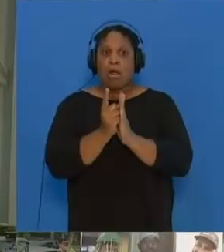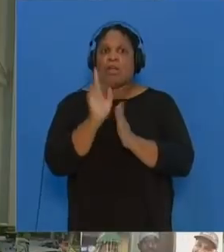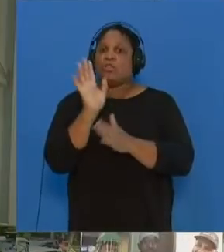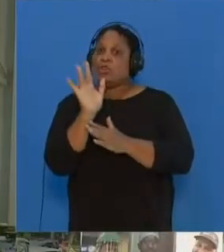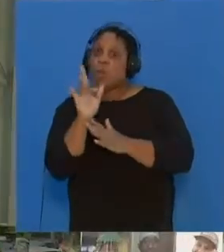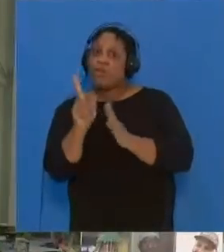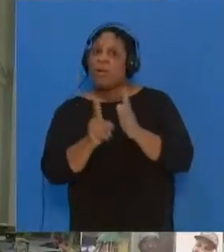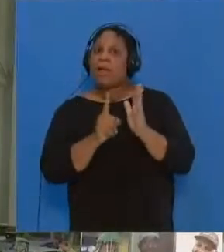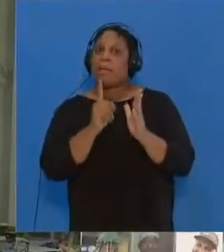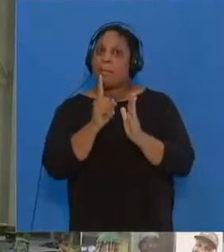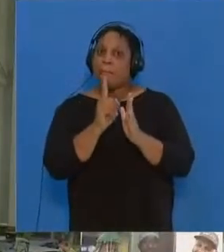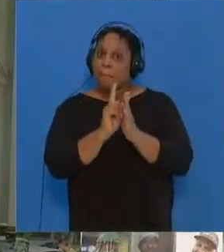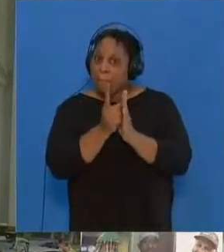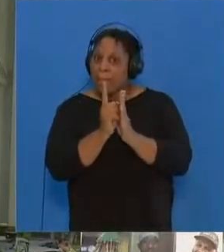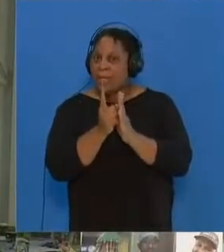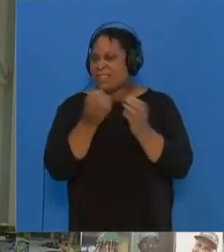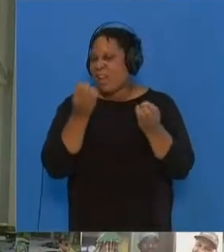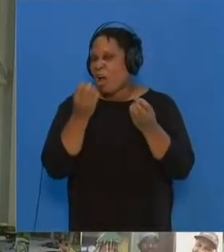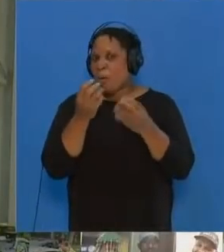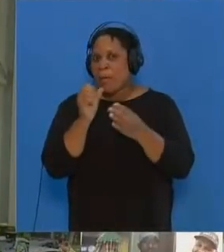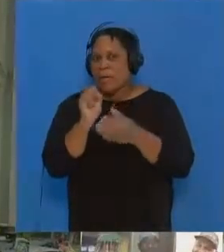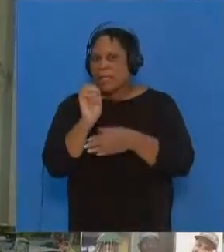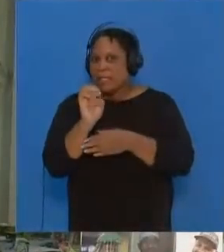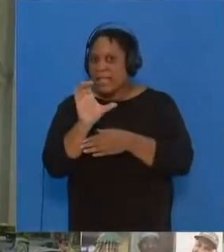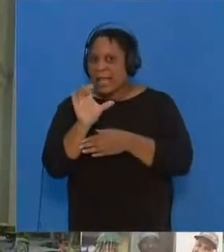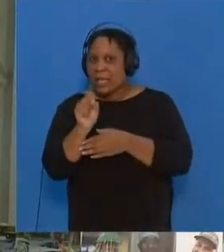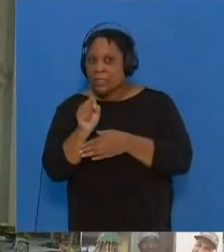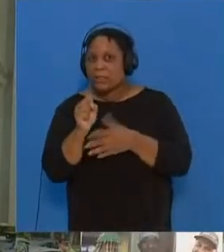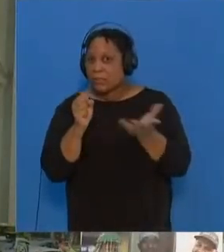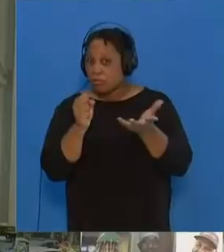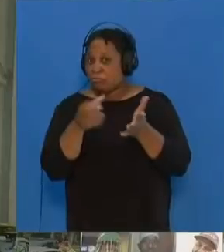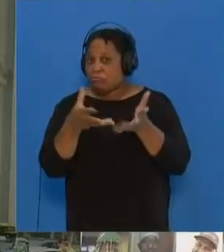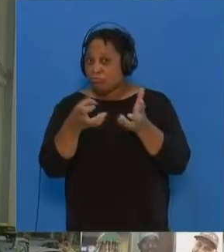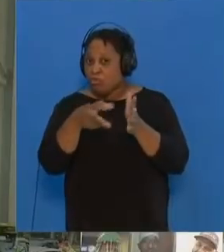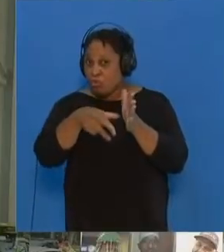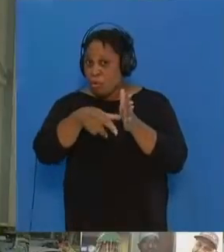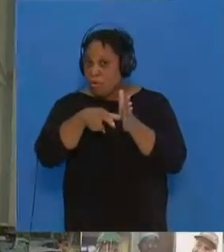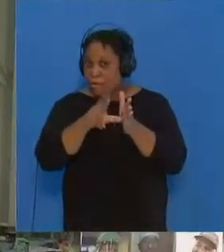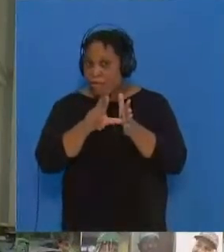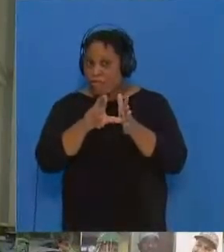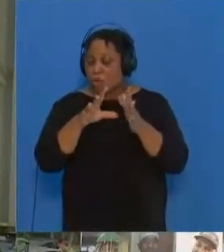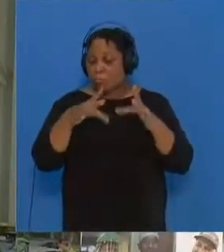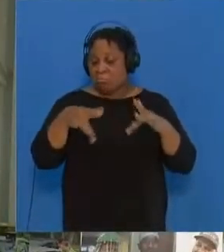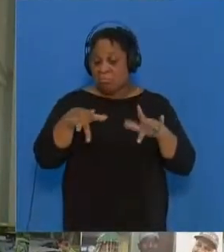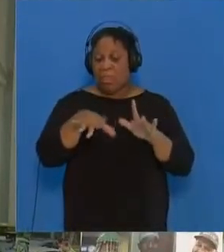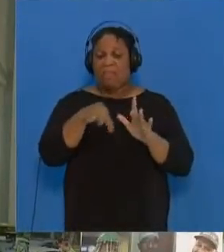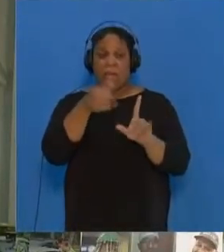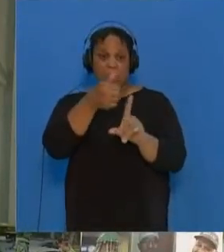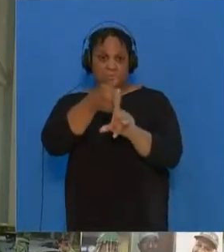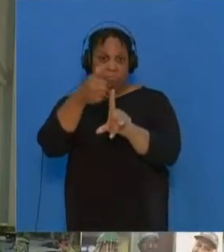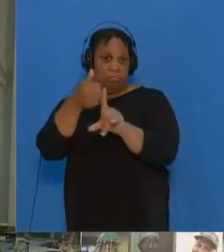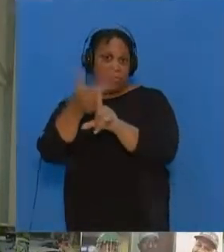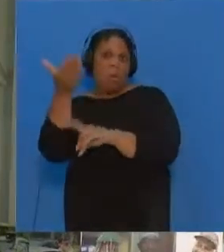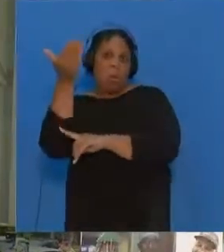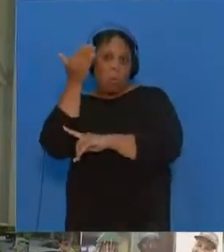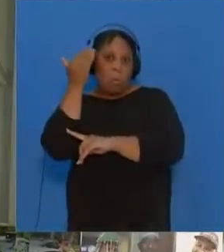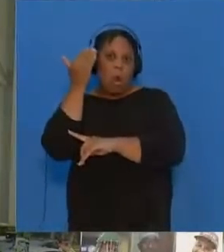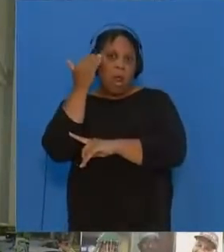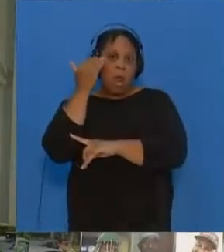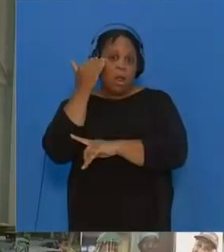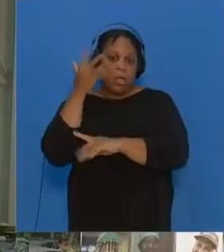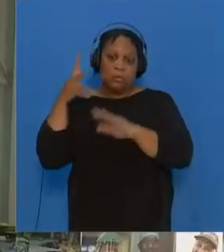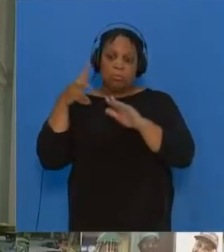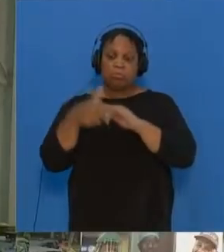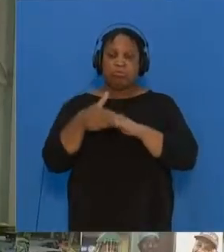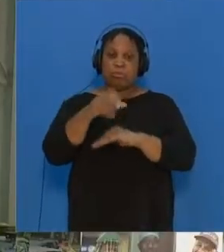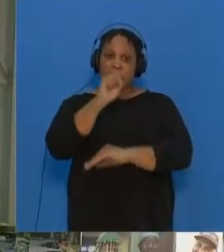25 minutes, and however many seconds. You, on review of the tape, will find yourself aware that once she cut